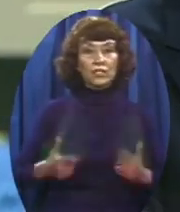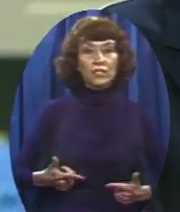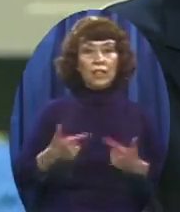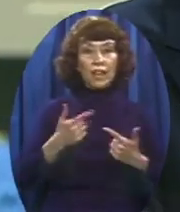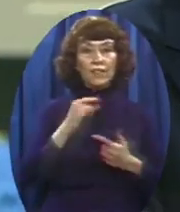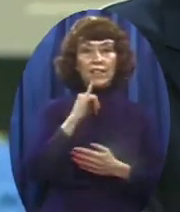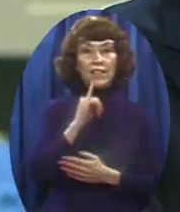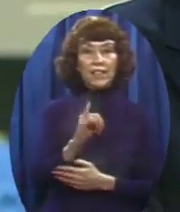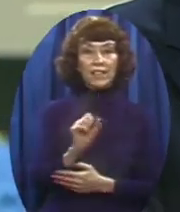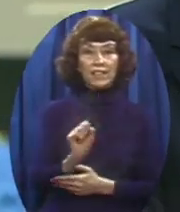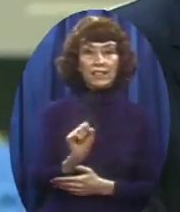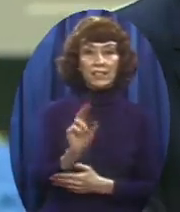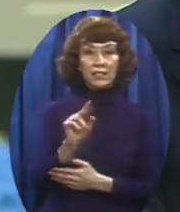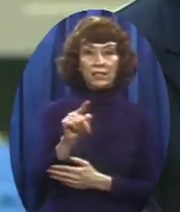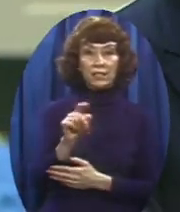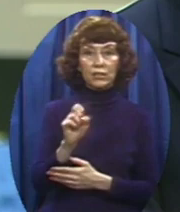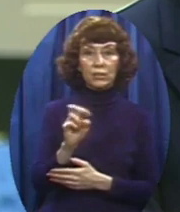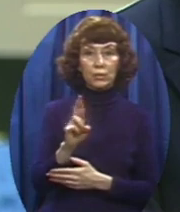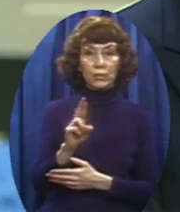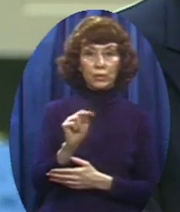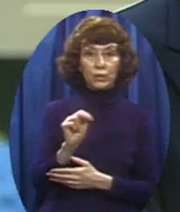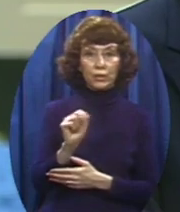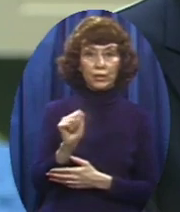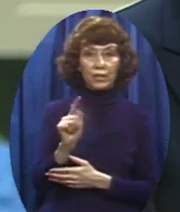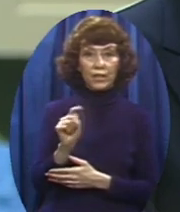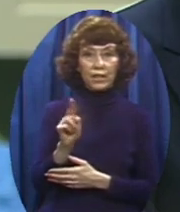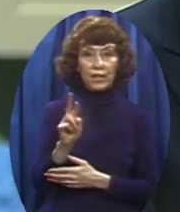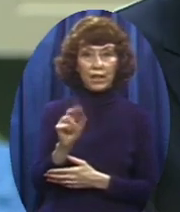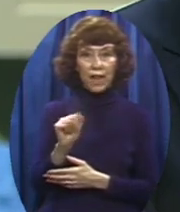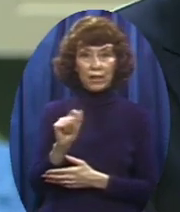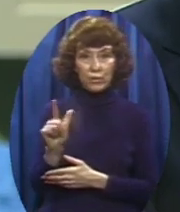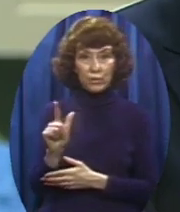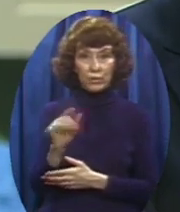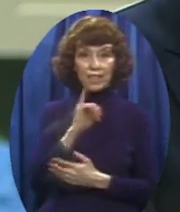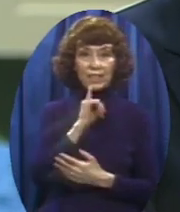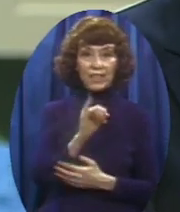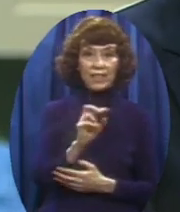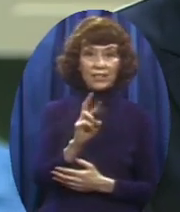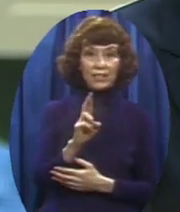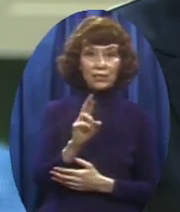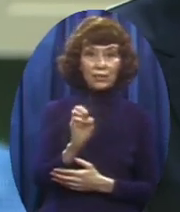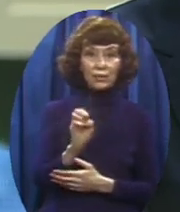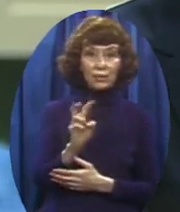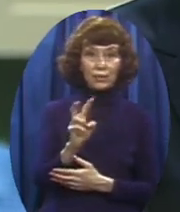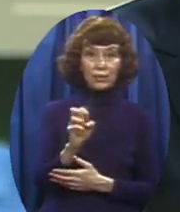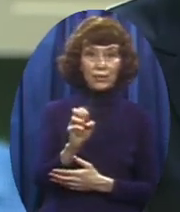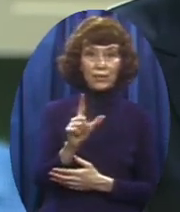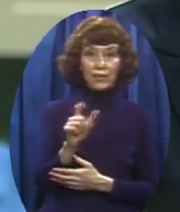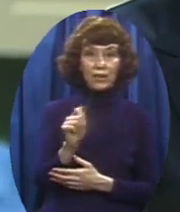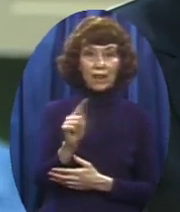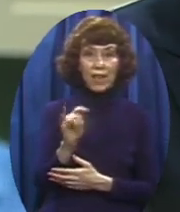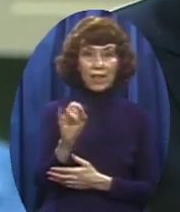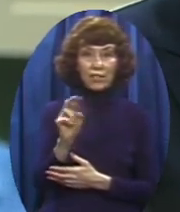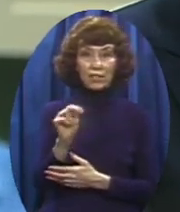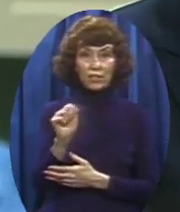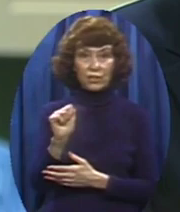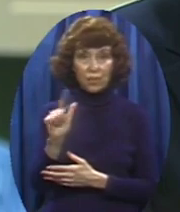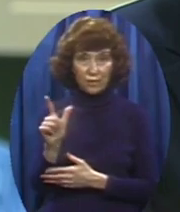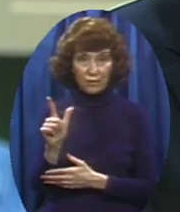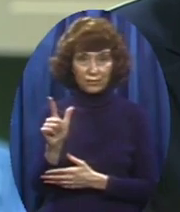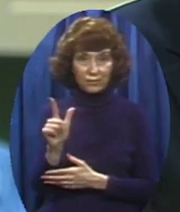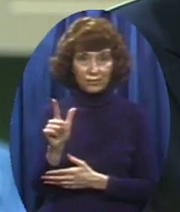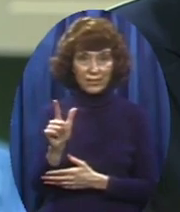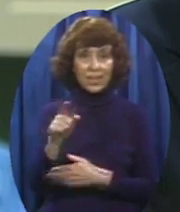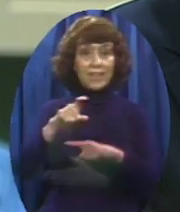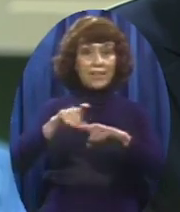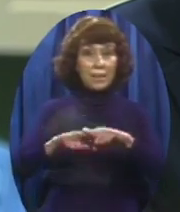revelational. And as you look to Him and depend on Him, He will show you today what you need to know in every area of your life.